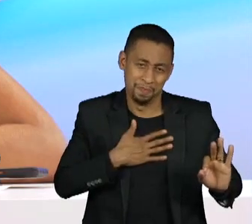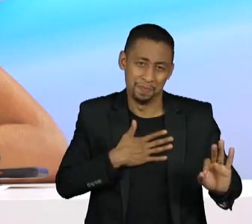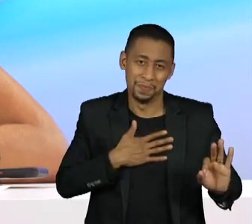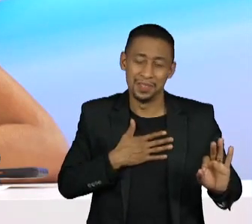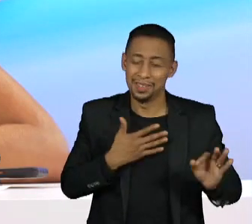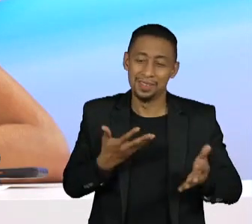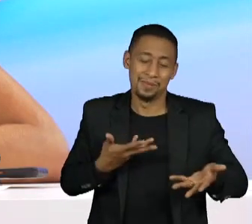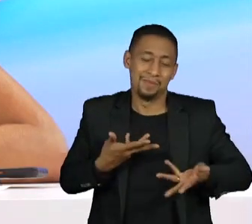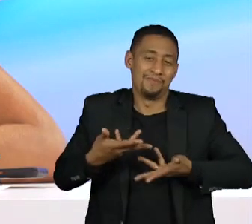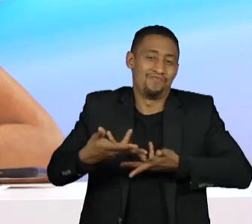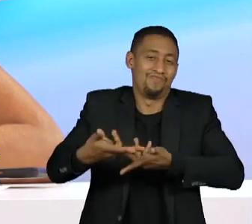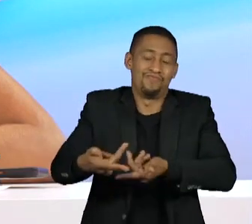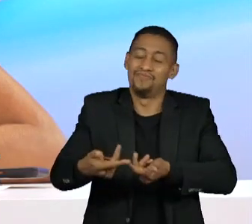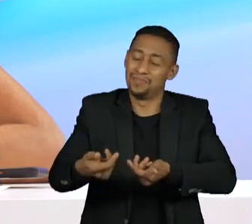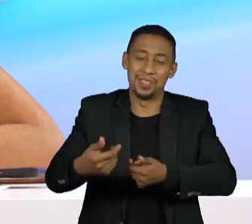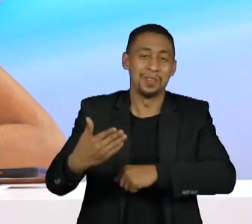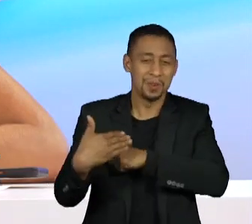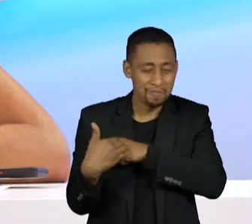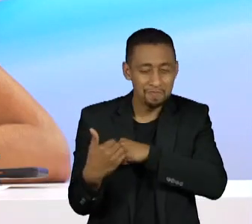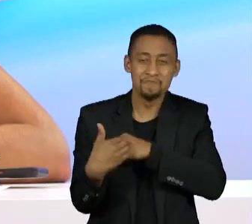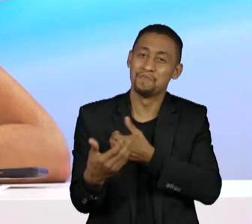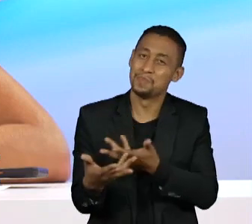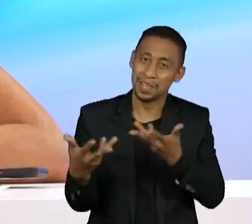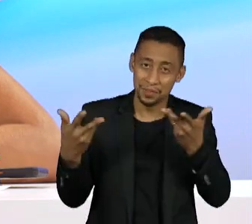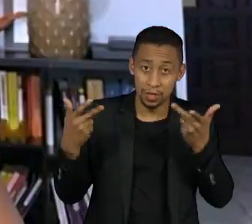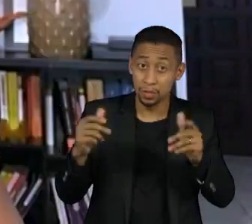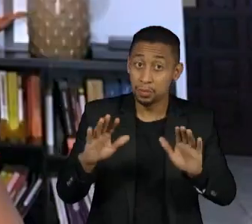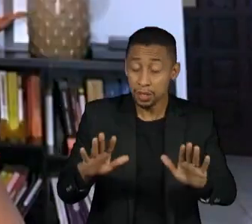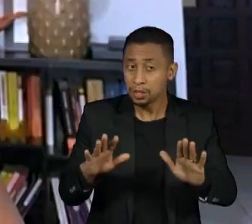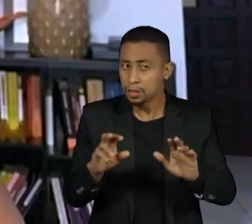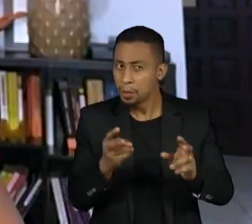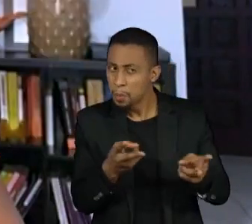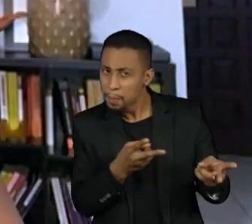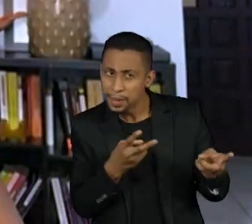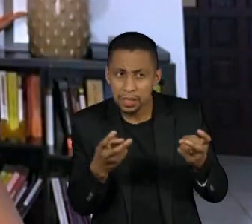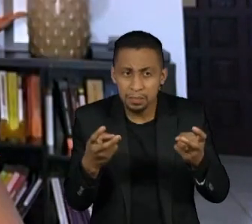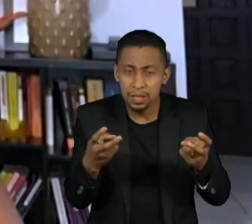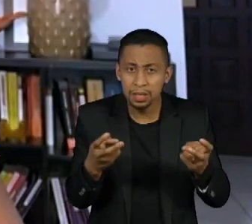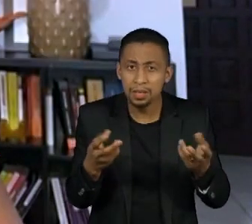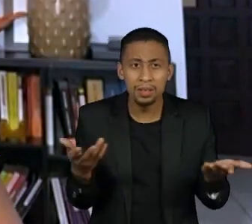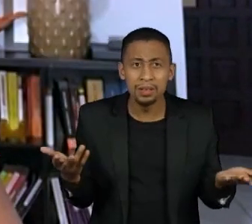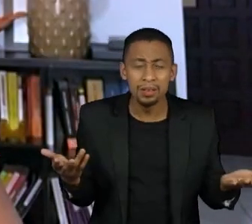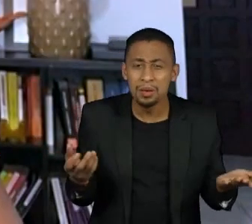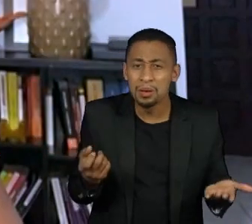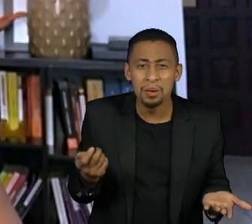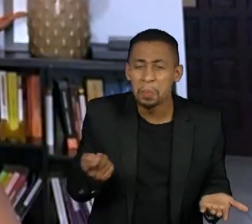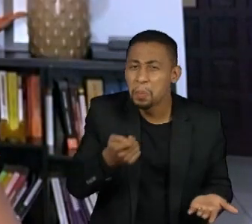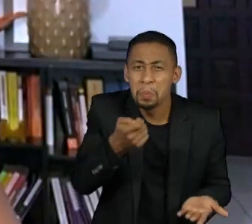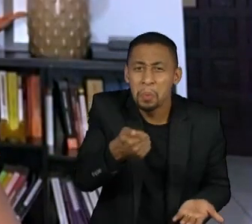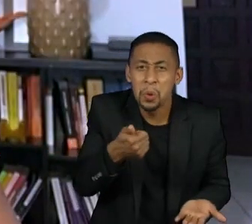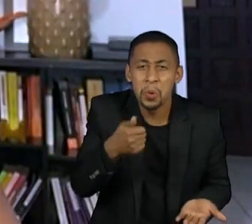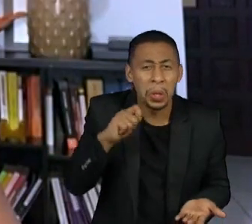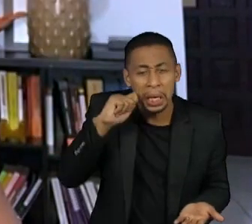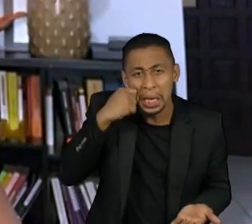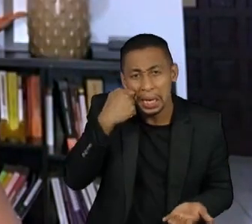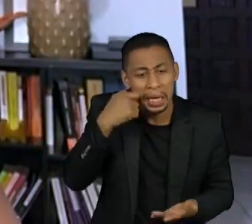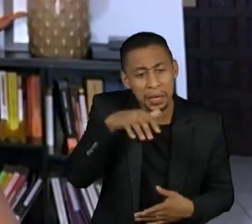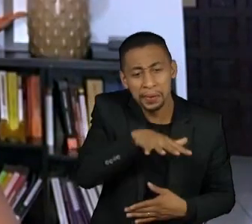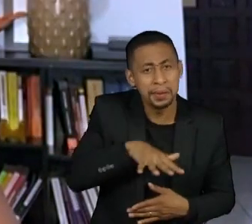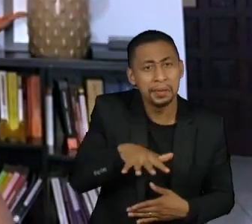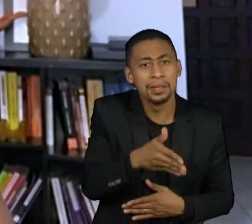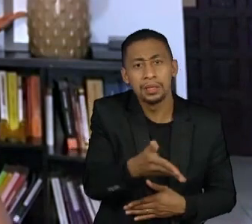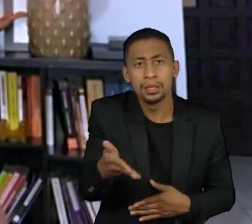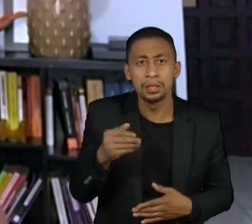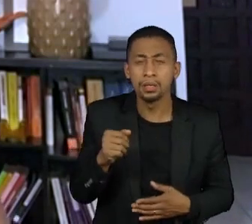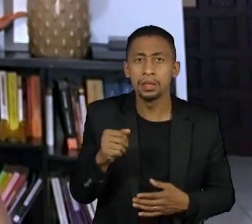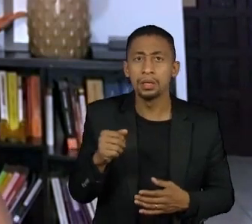really wonderful. But I couldn't help but notice that there weren't many Black Brazilians present. They just